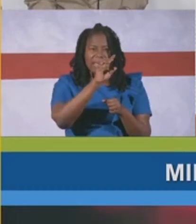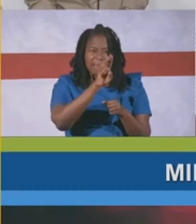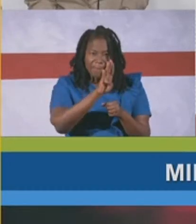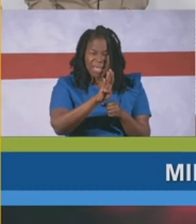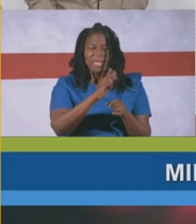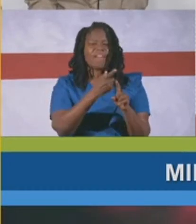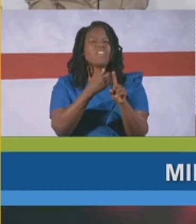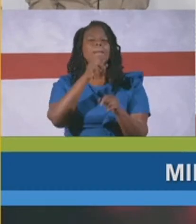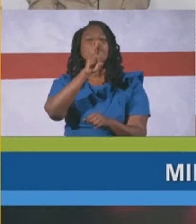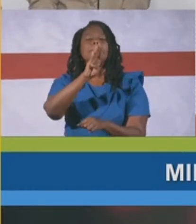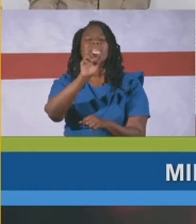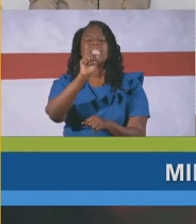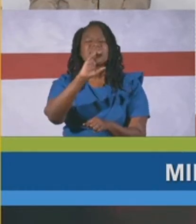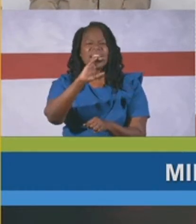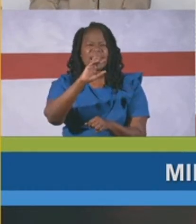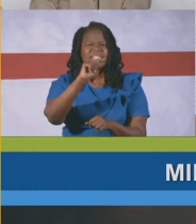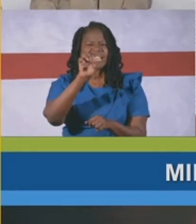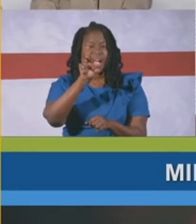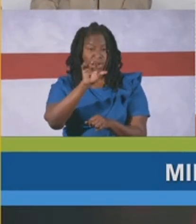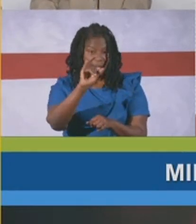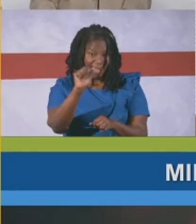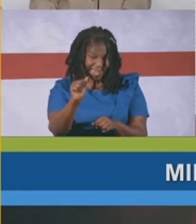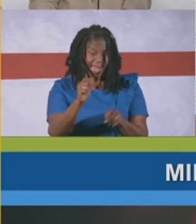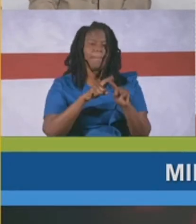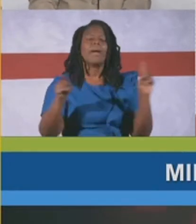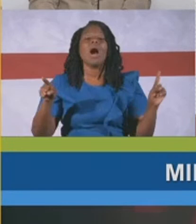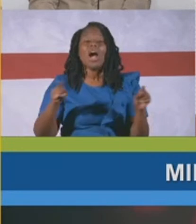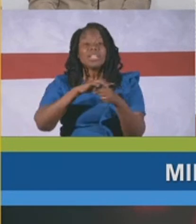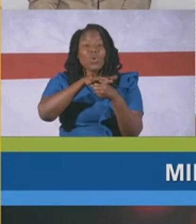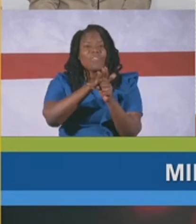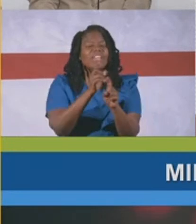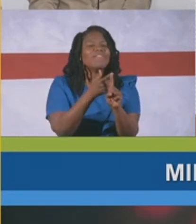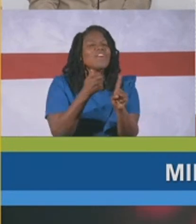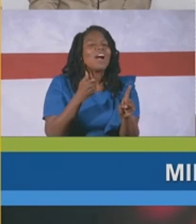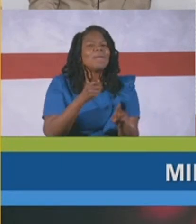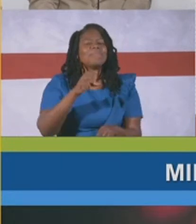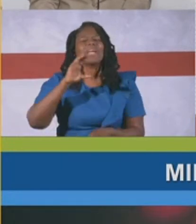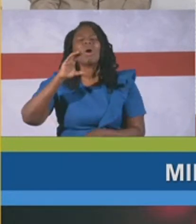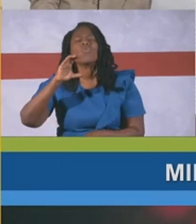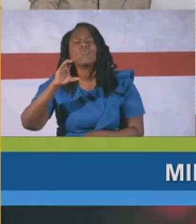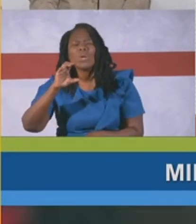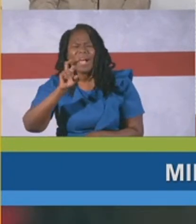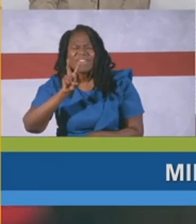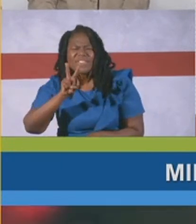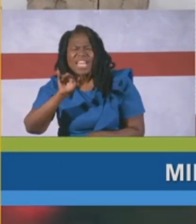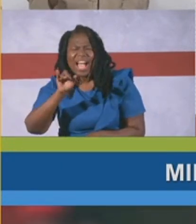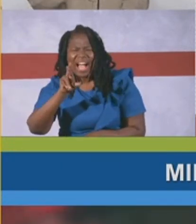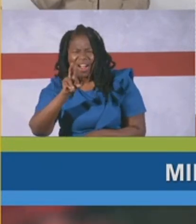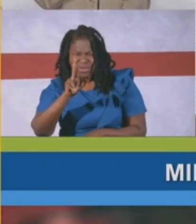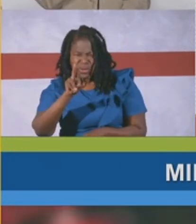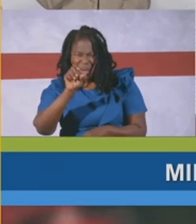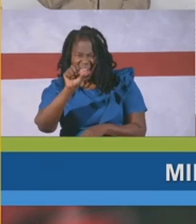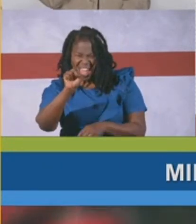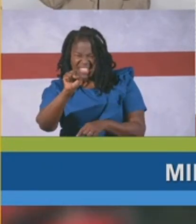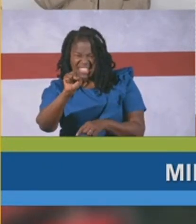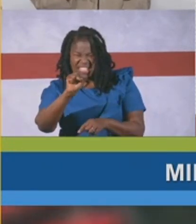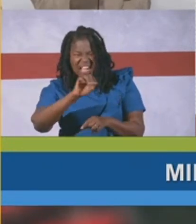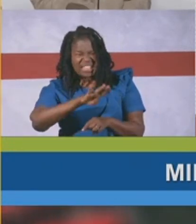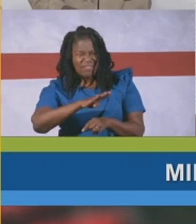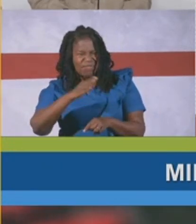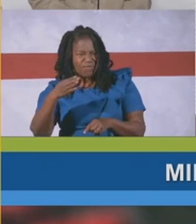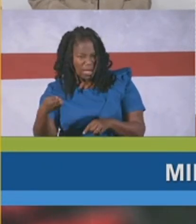and everyone knows that's the severe acute respiratory syndrome coronavirus. 2. Let's look at